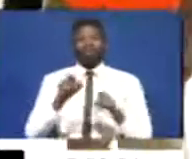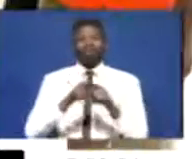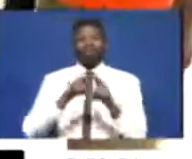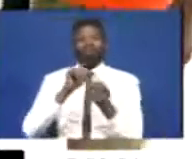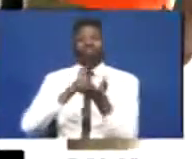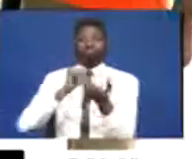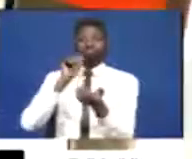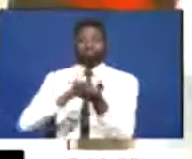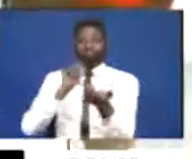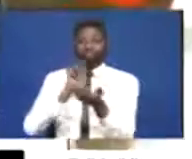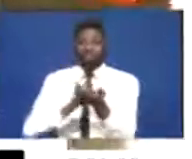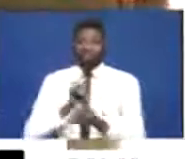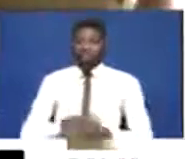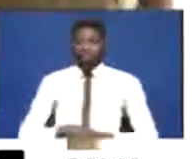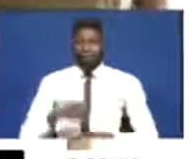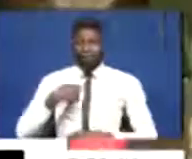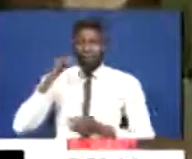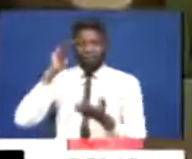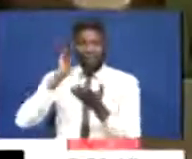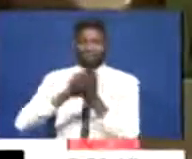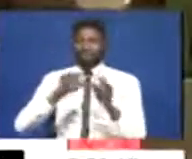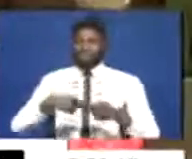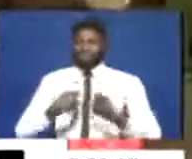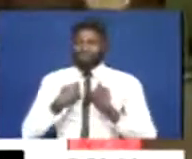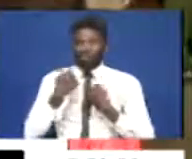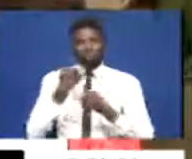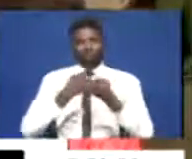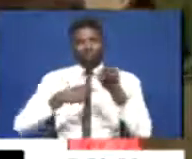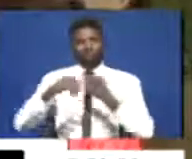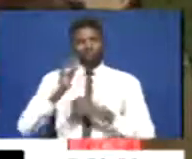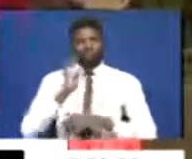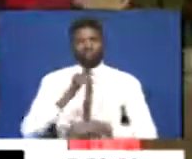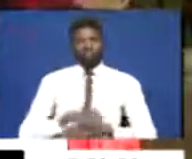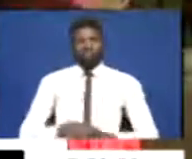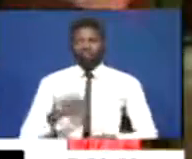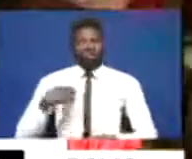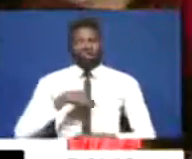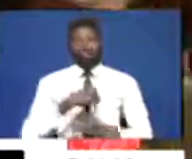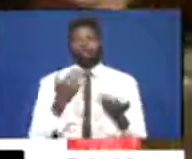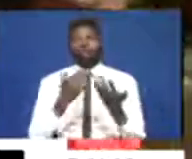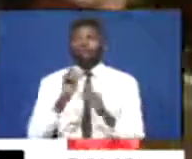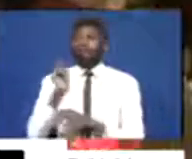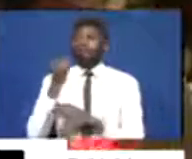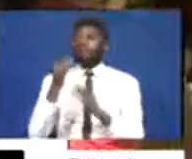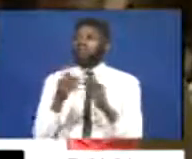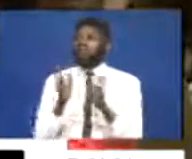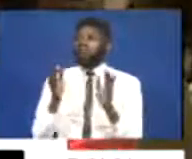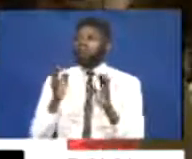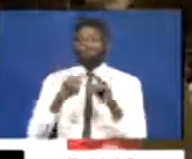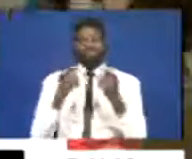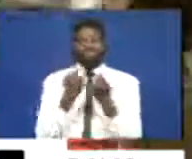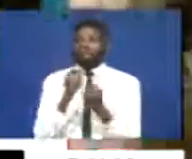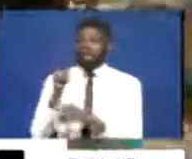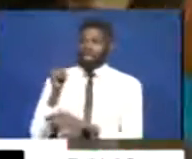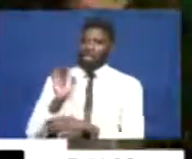yangu naamini nitashinda. We are here having Kenya Open. We have teams from Kenya, we have teams